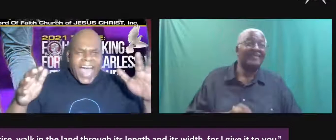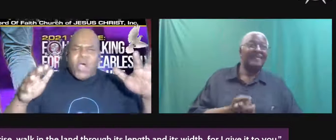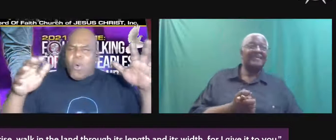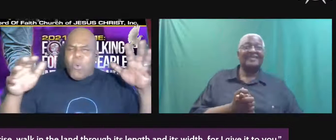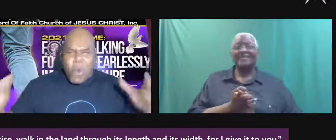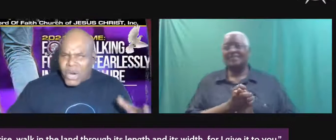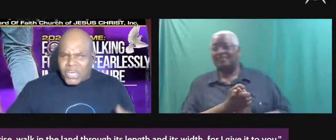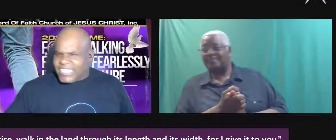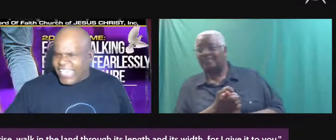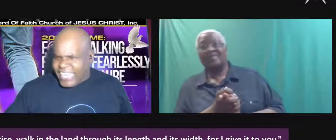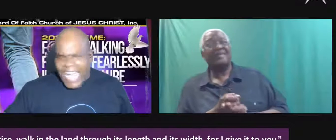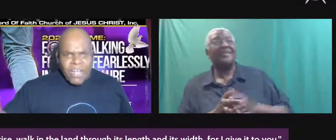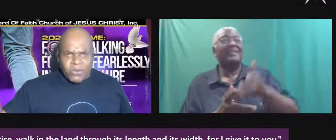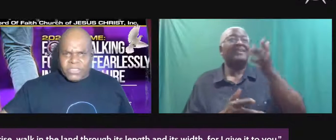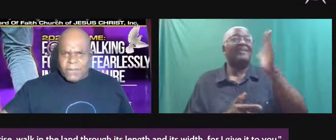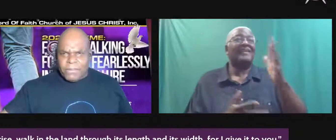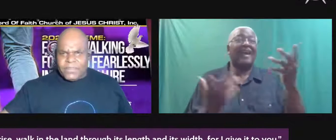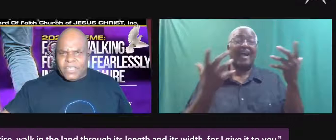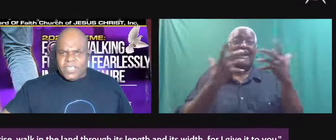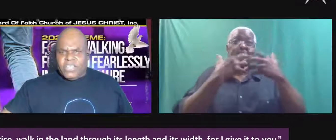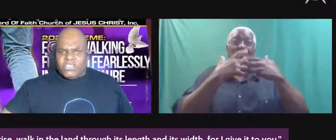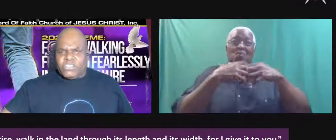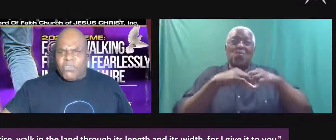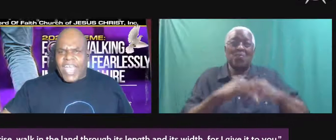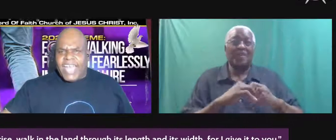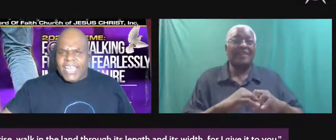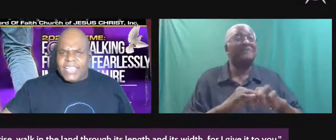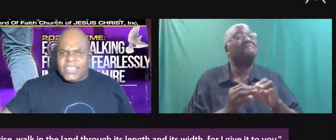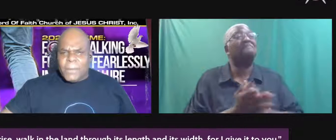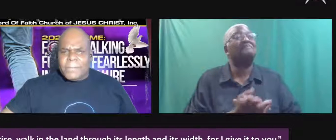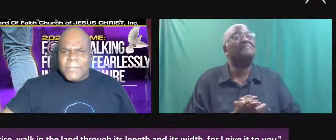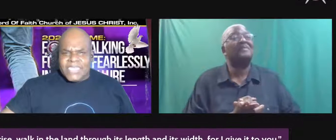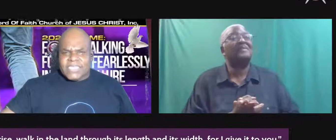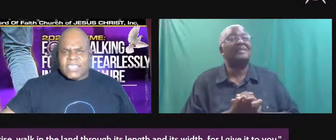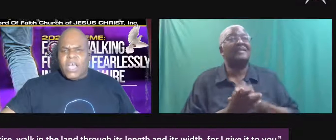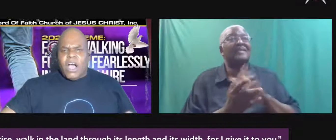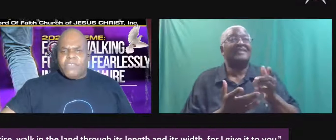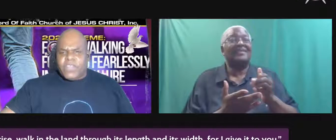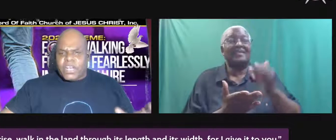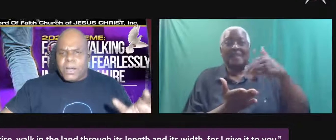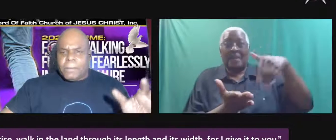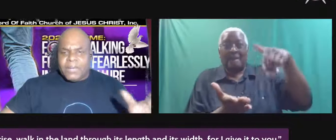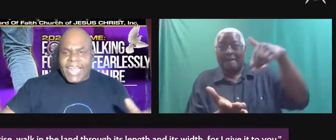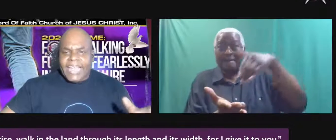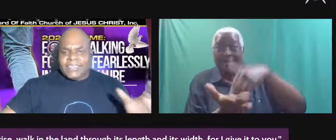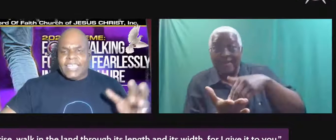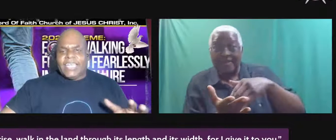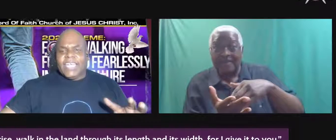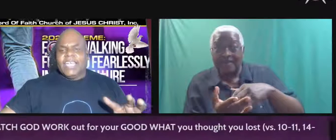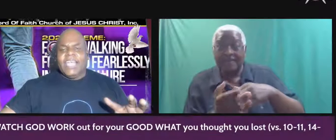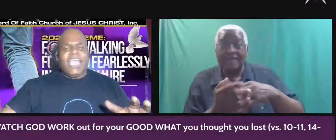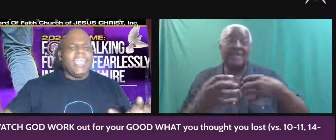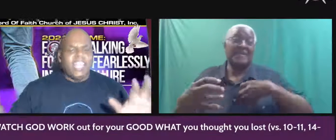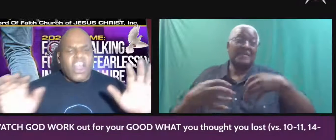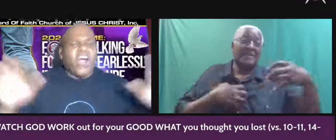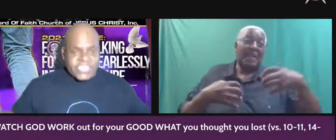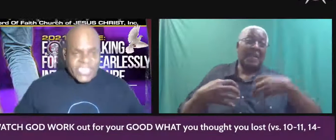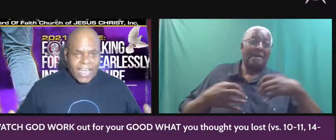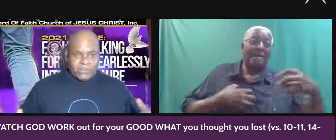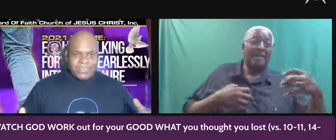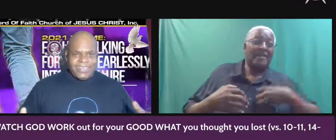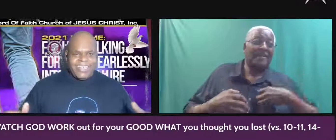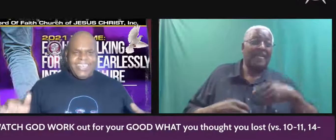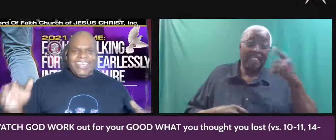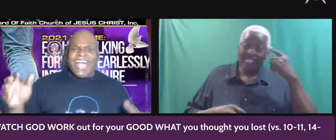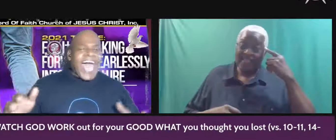And God worked it out so that in the midst of the complaint, thinking he